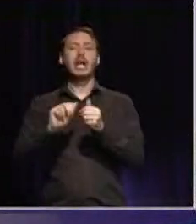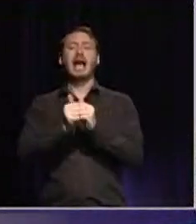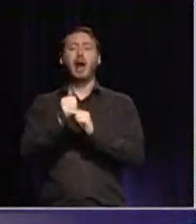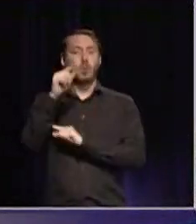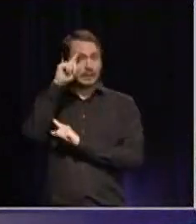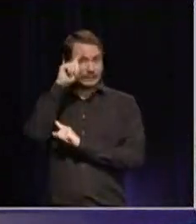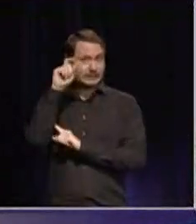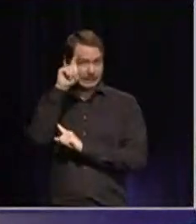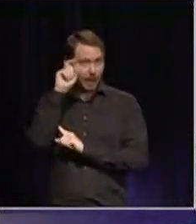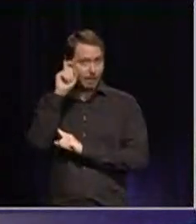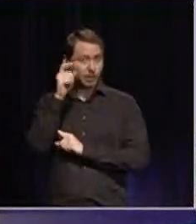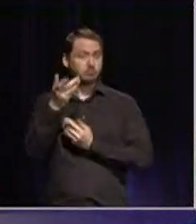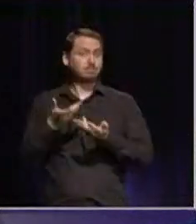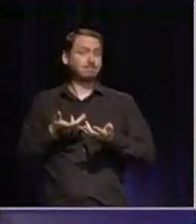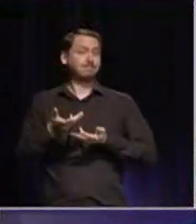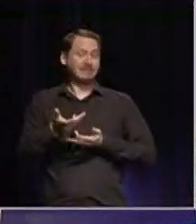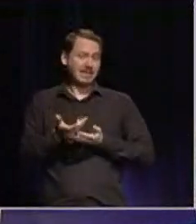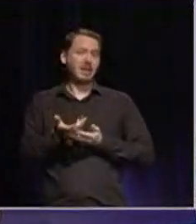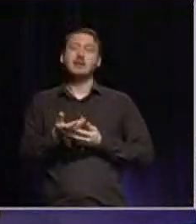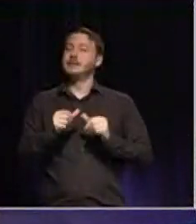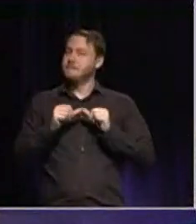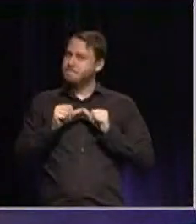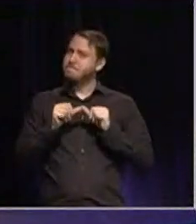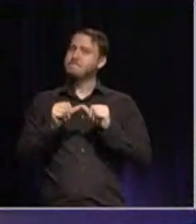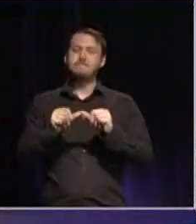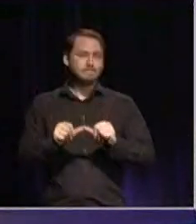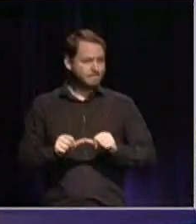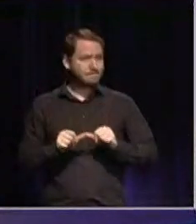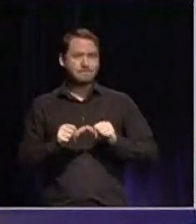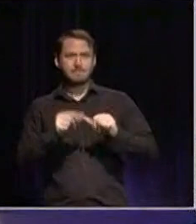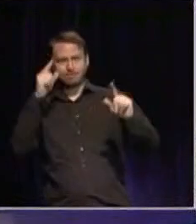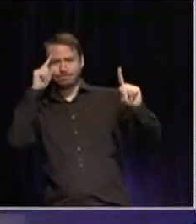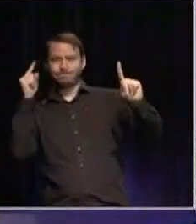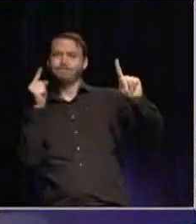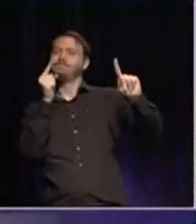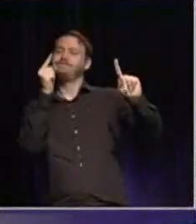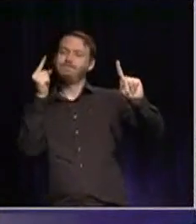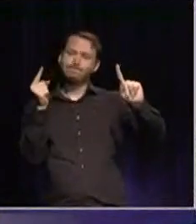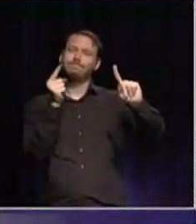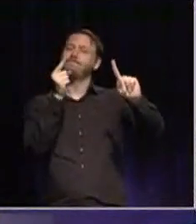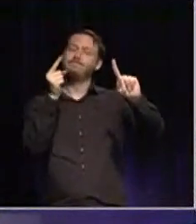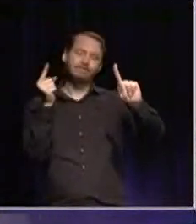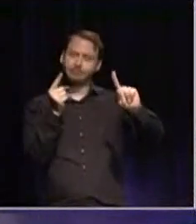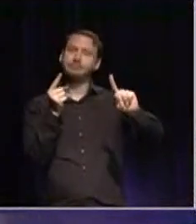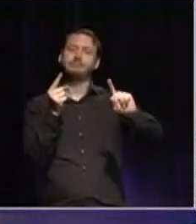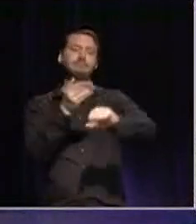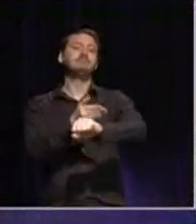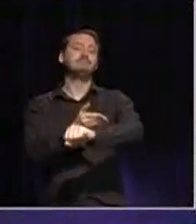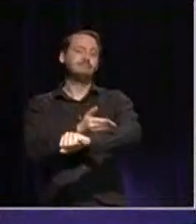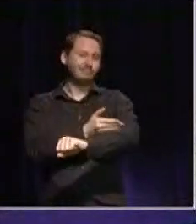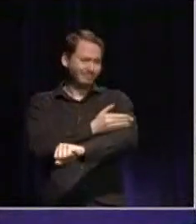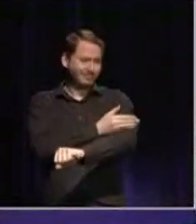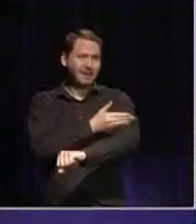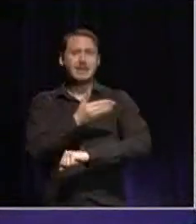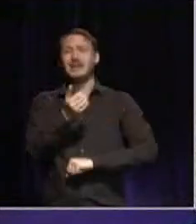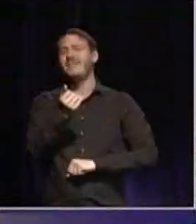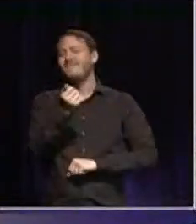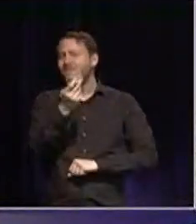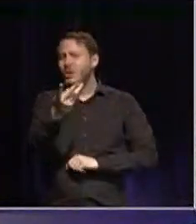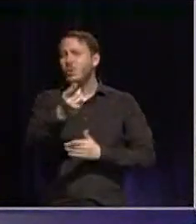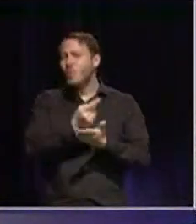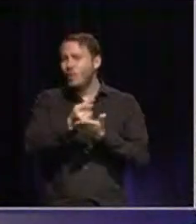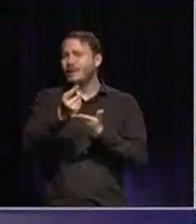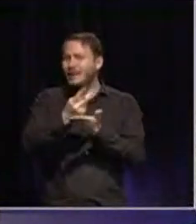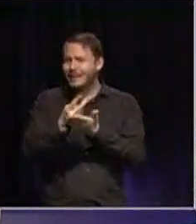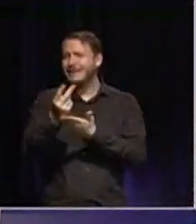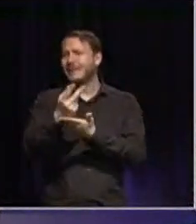summer, it's a long haul to get to where we need to be. It's going to be several weeks before we can get